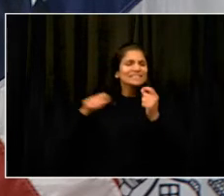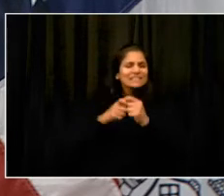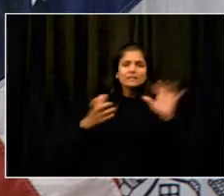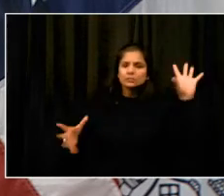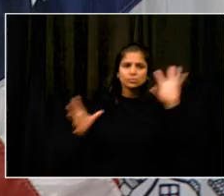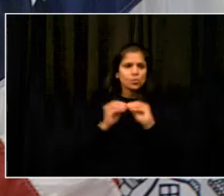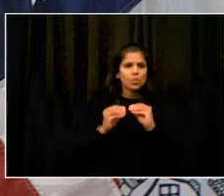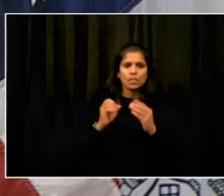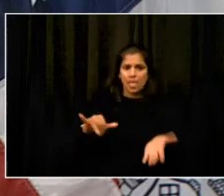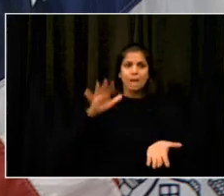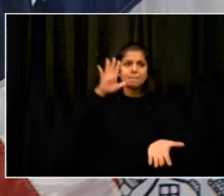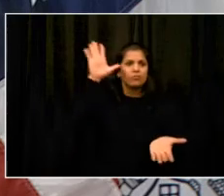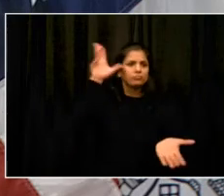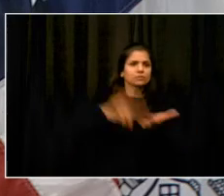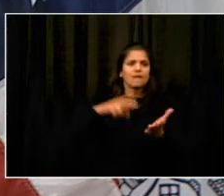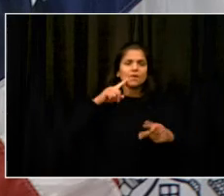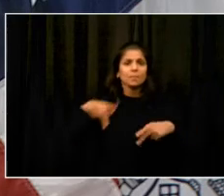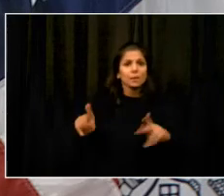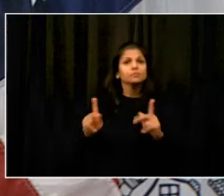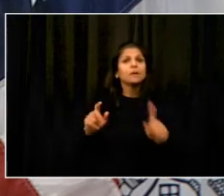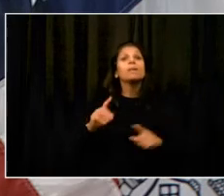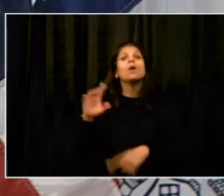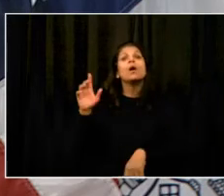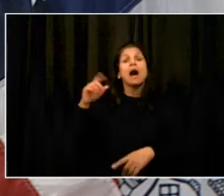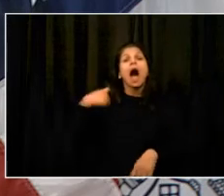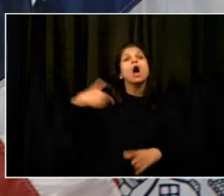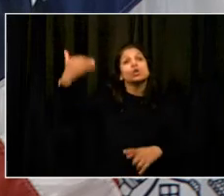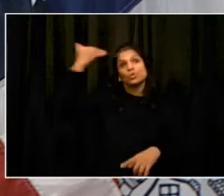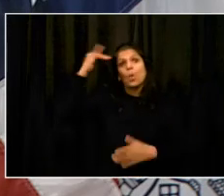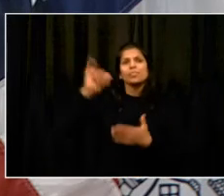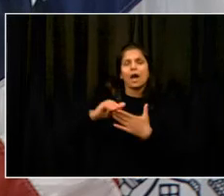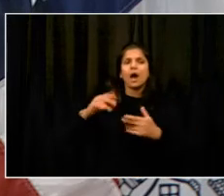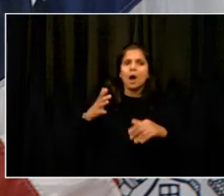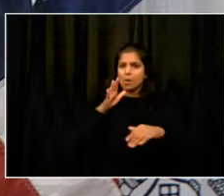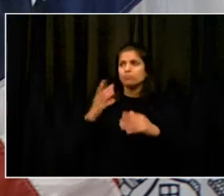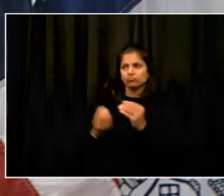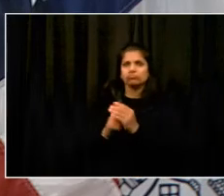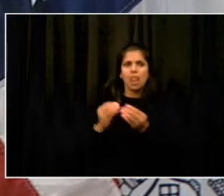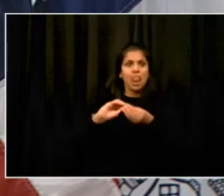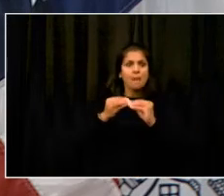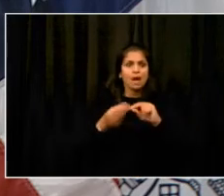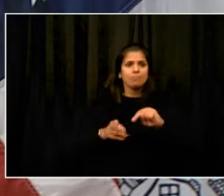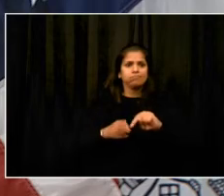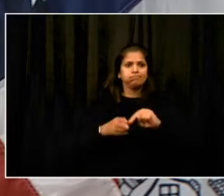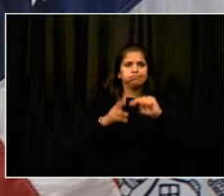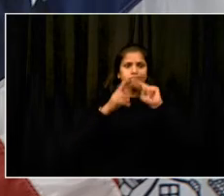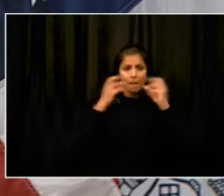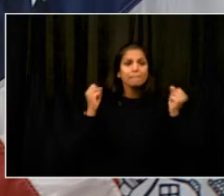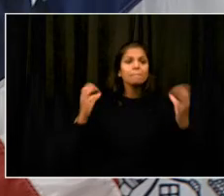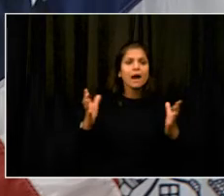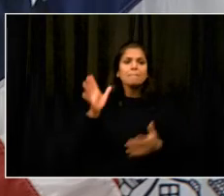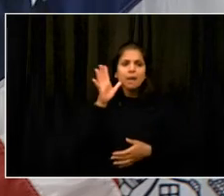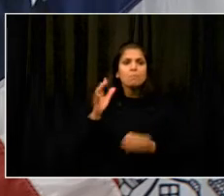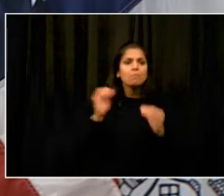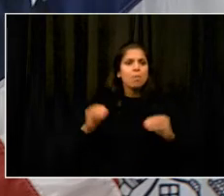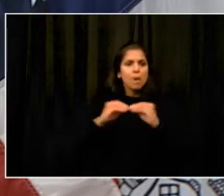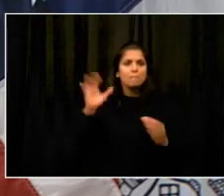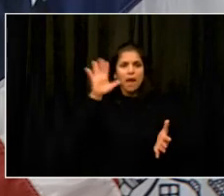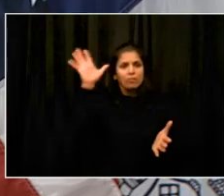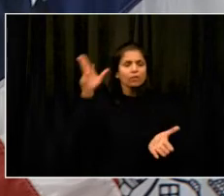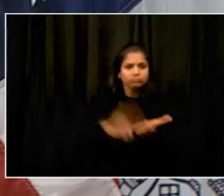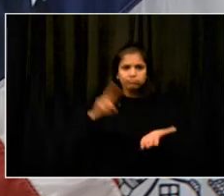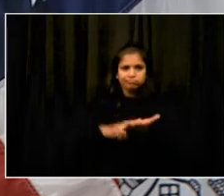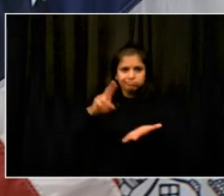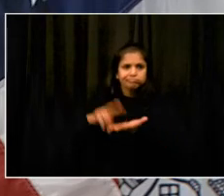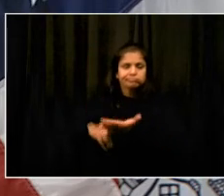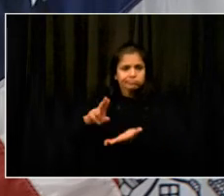have to continue to get this message out intensely that it is a requirement for coming back to school. Again, you need a consent